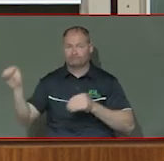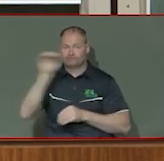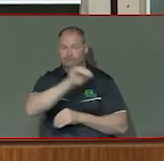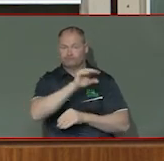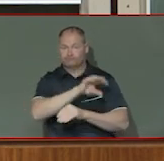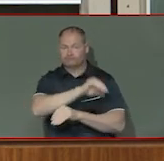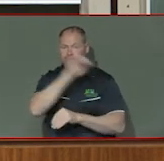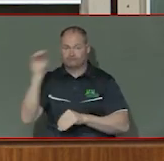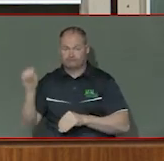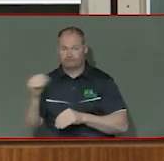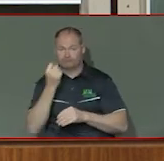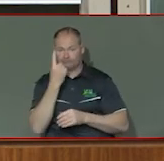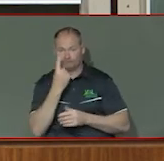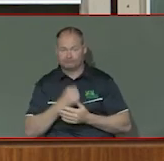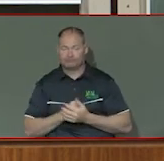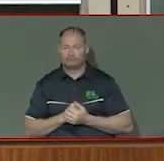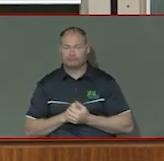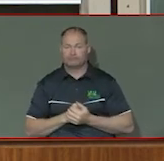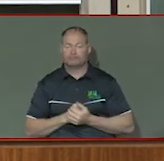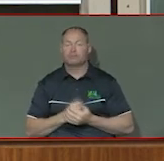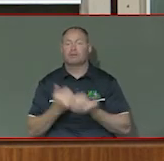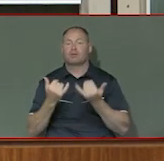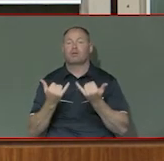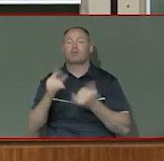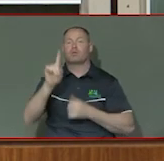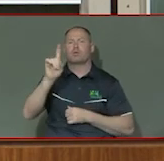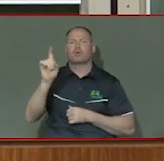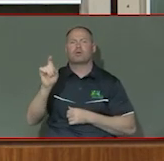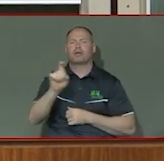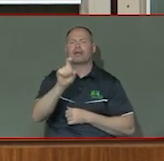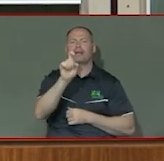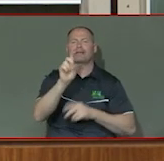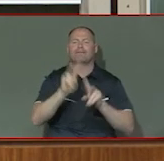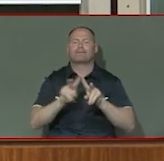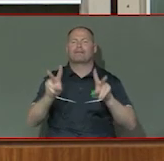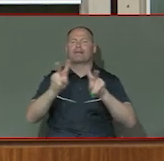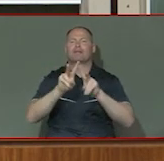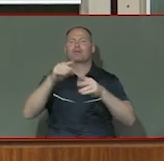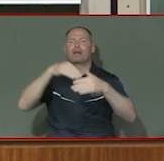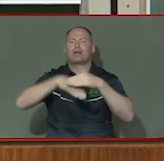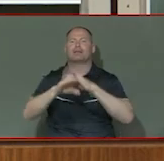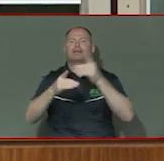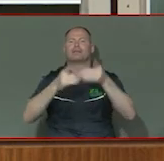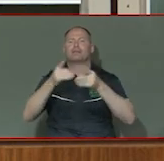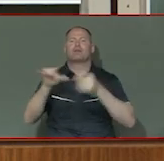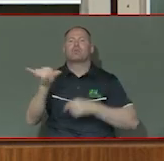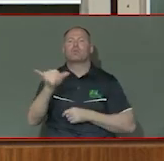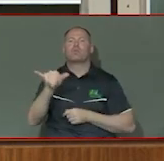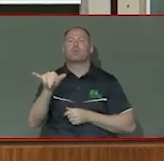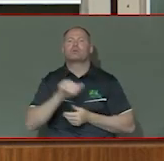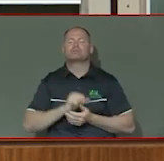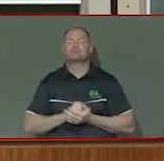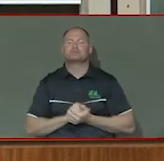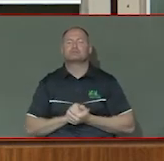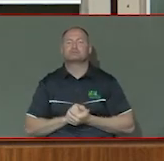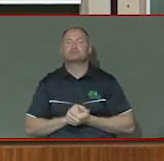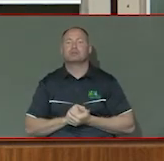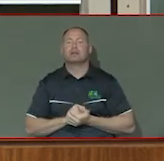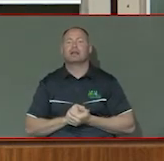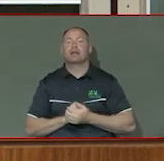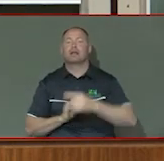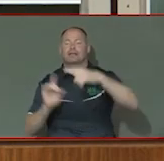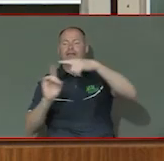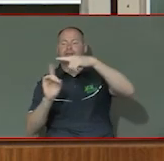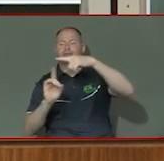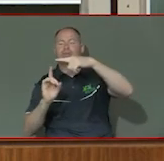Right. Now, people, they say, for which values of x is it undefined? It is undefined if the denominator